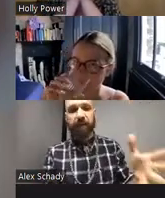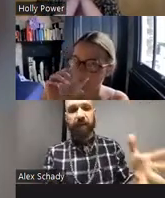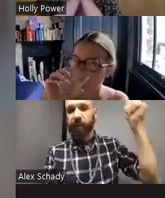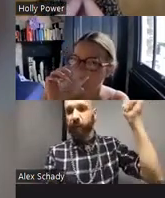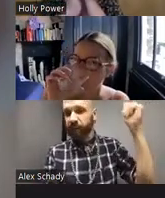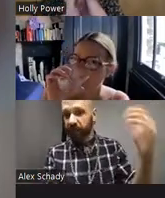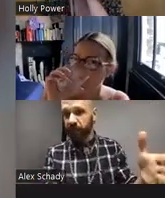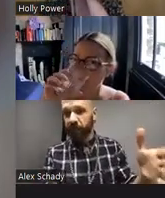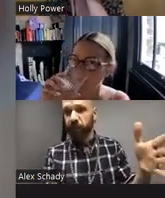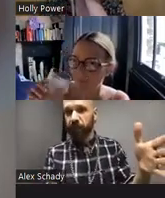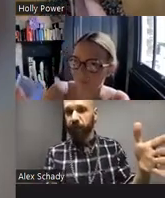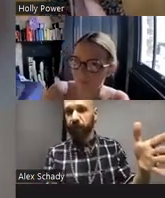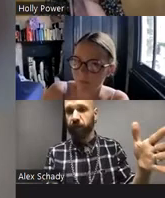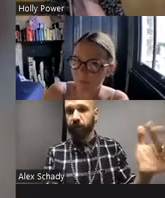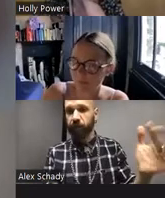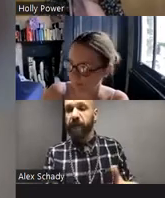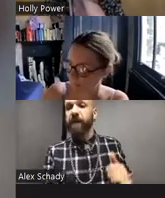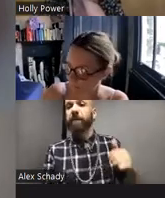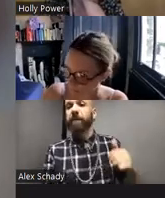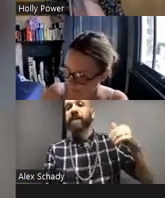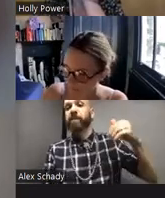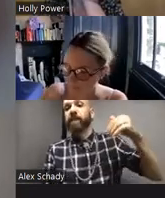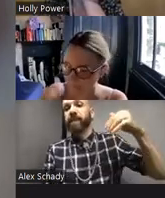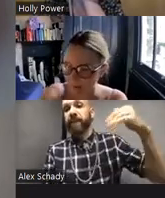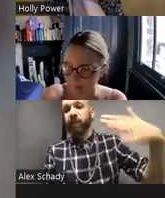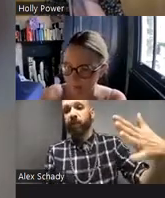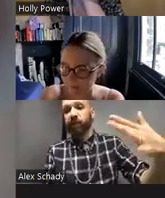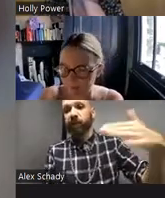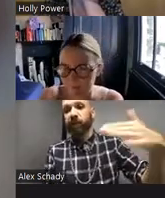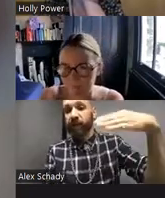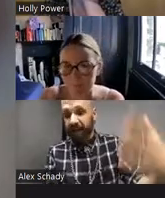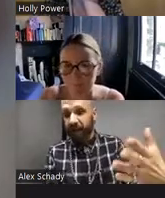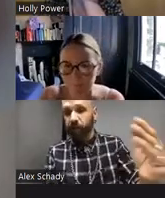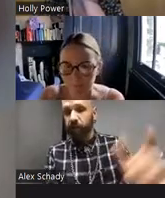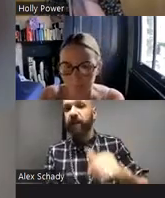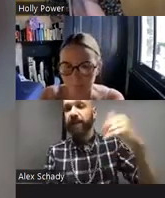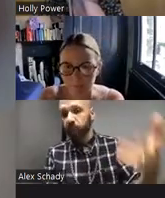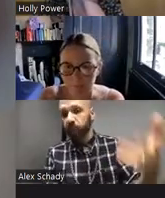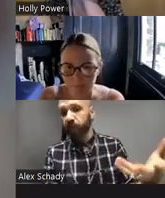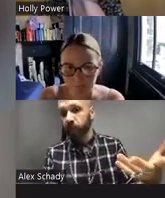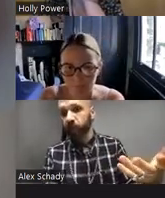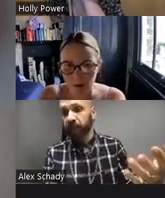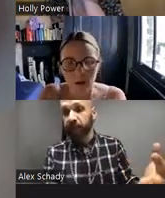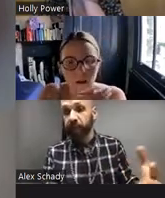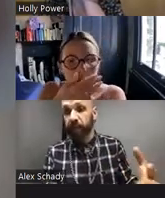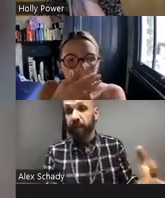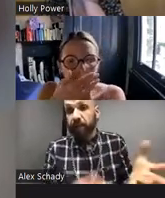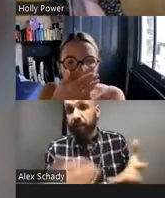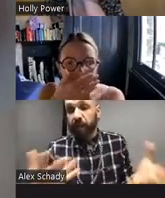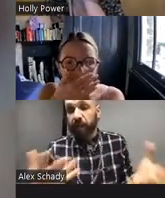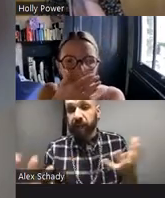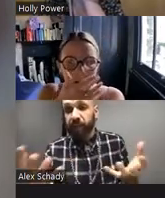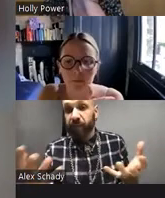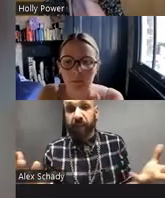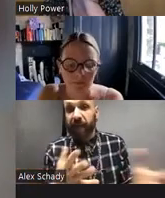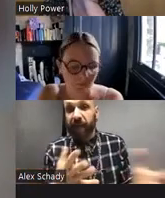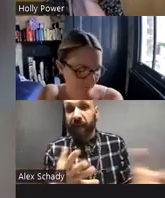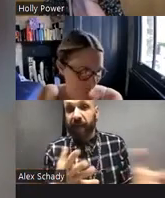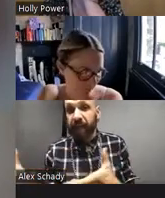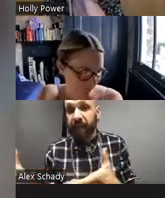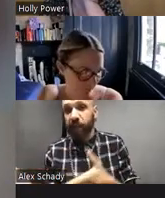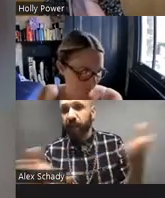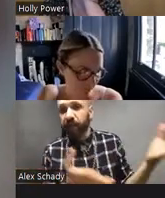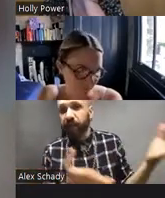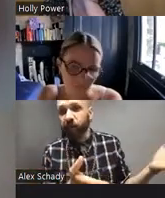the themes, the materials they're using in the studio, but they're simply taking those materials out into a different context. Sometimes they have to think about how